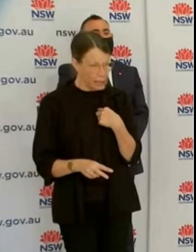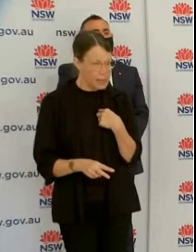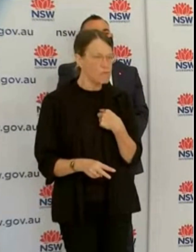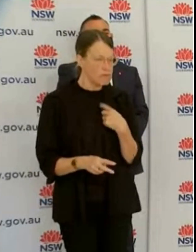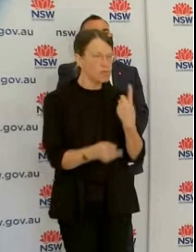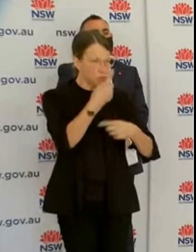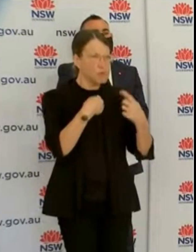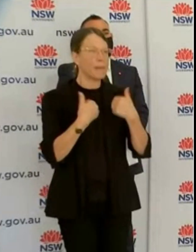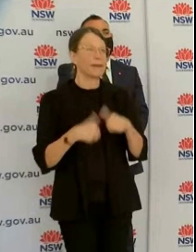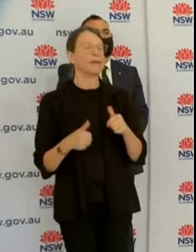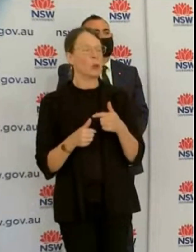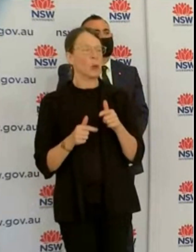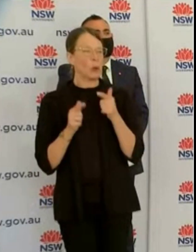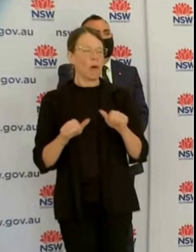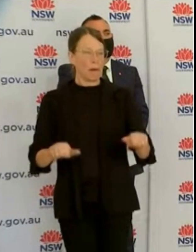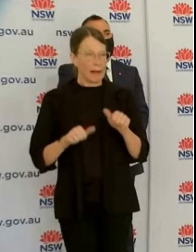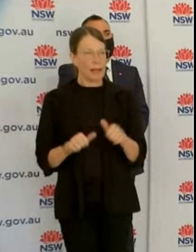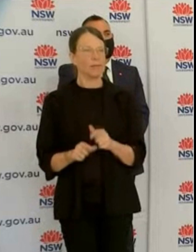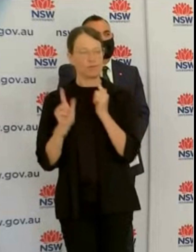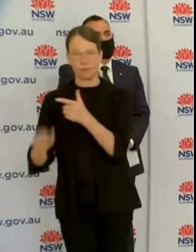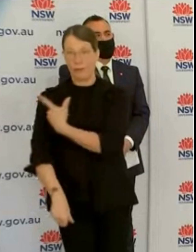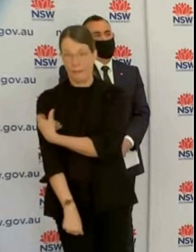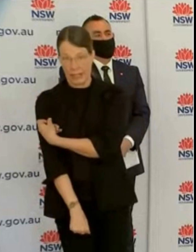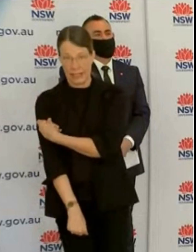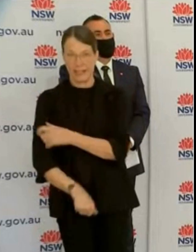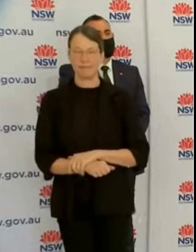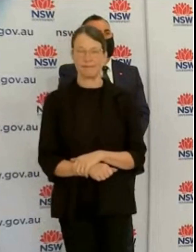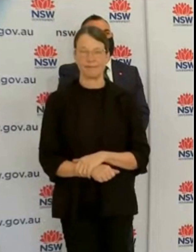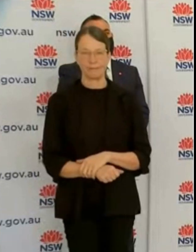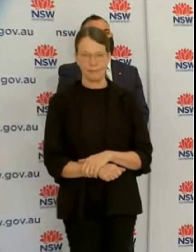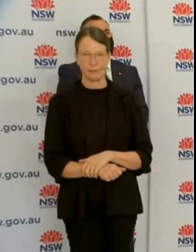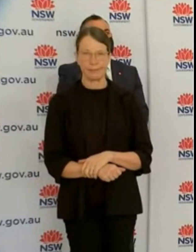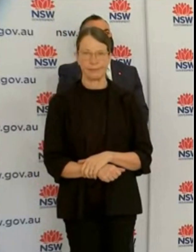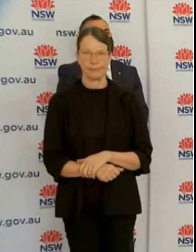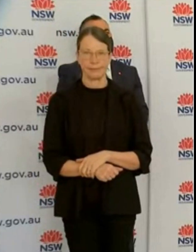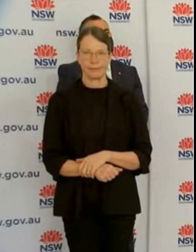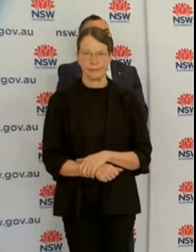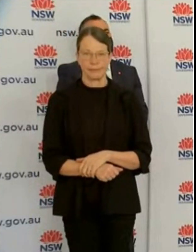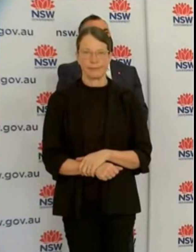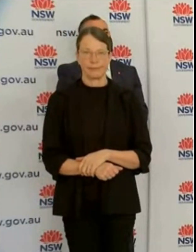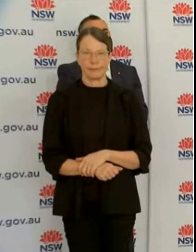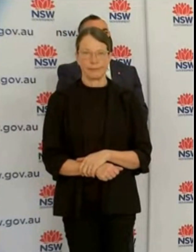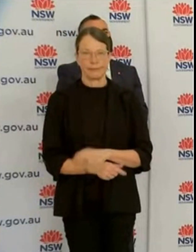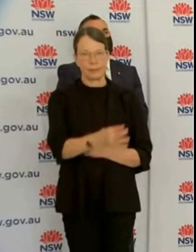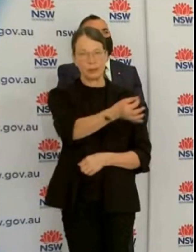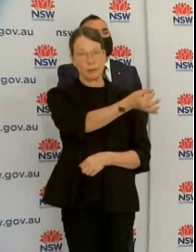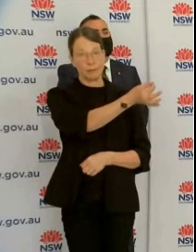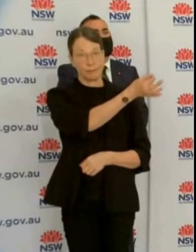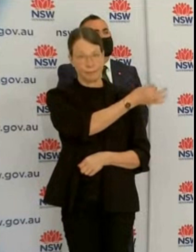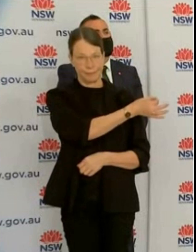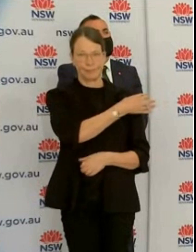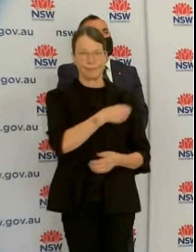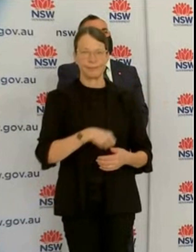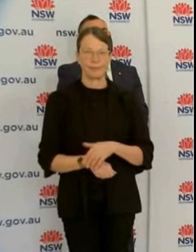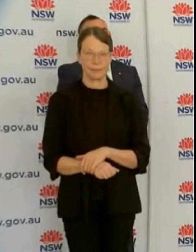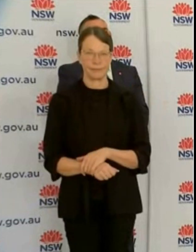have rolled up their sleeves and done so. Premier, you're starting to talk about international travel, and we know that the federal government is pushing the vaccine passport from